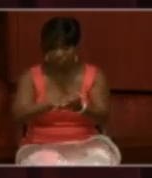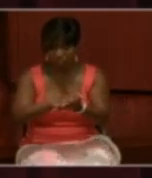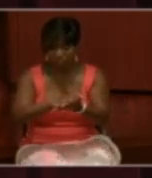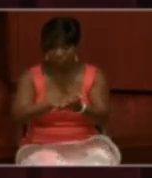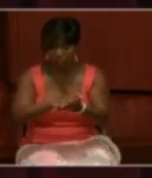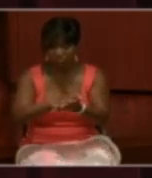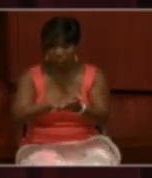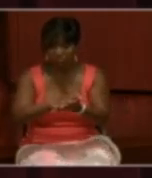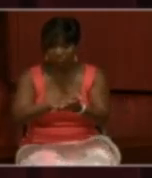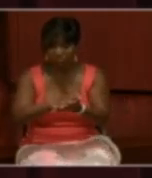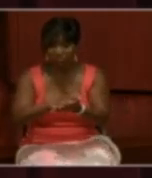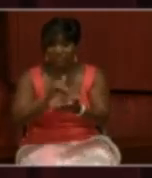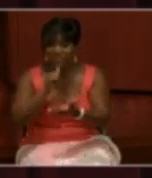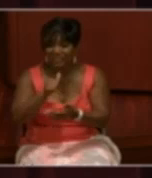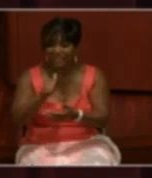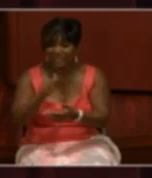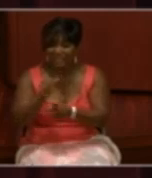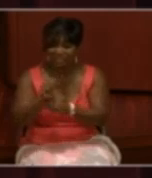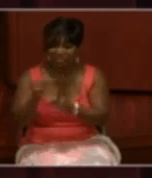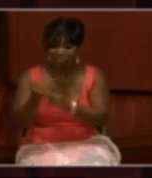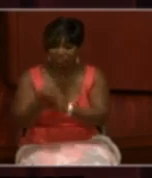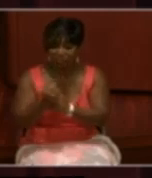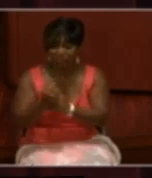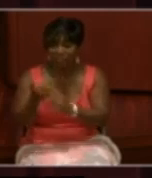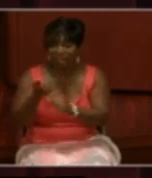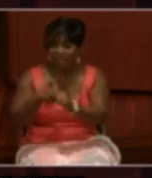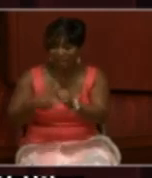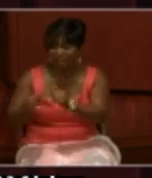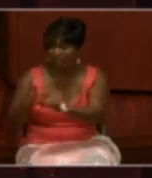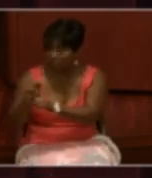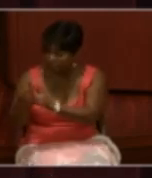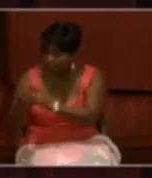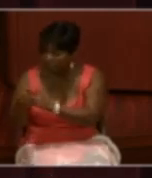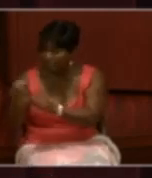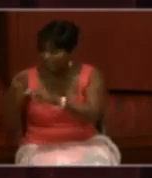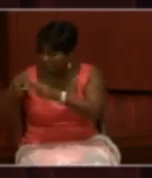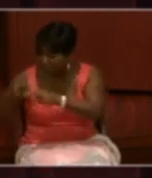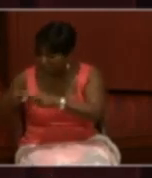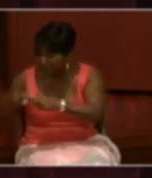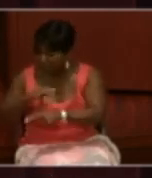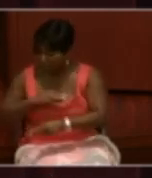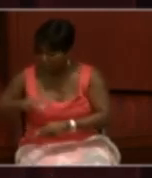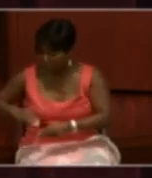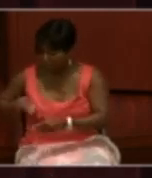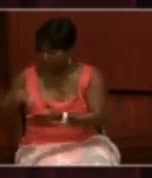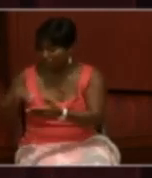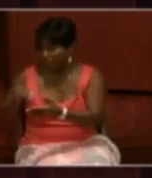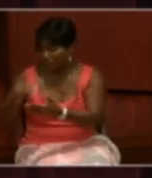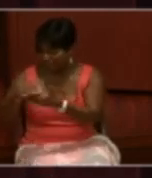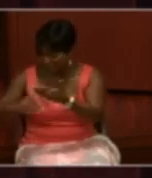there's not going to be a situation where in every case the name of the former master is given.